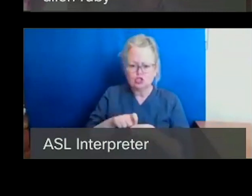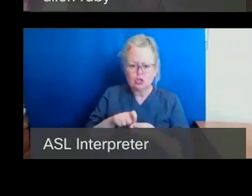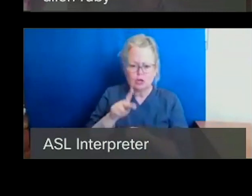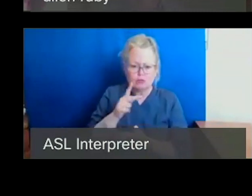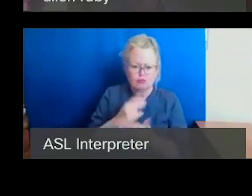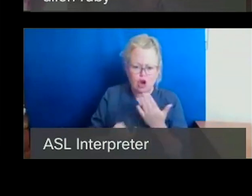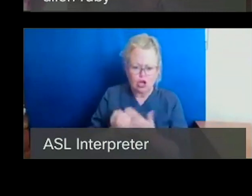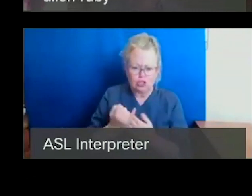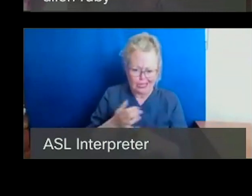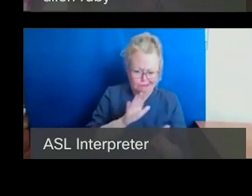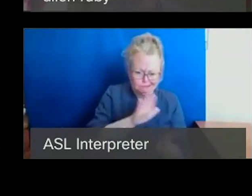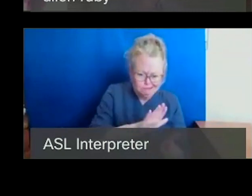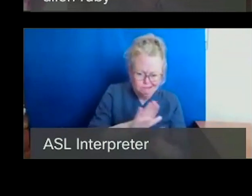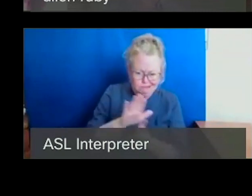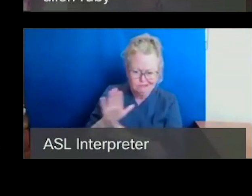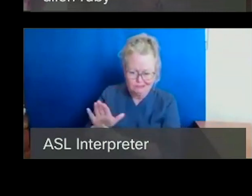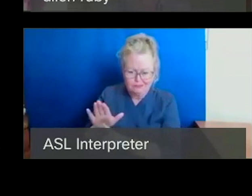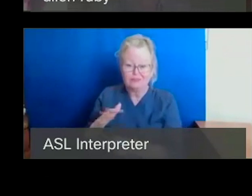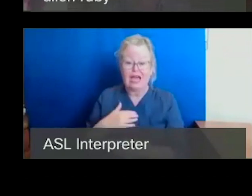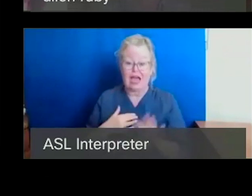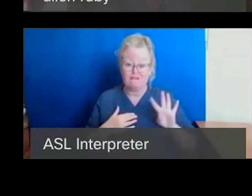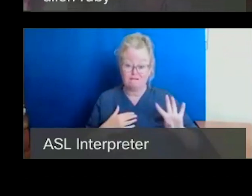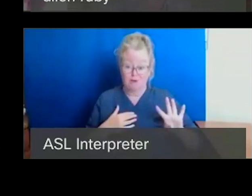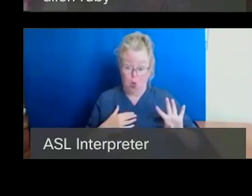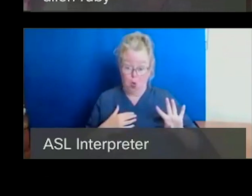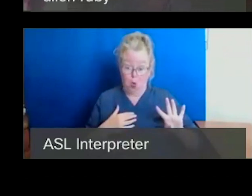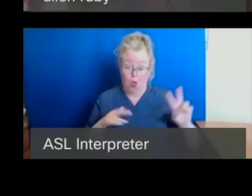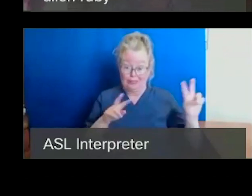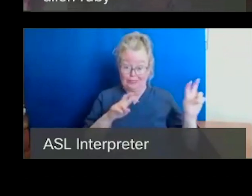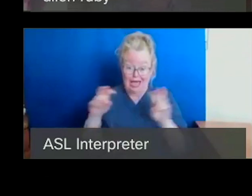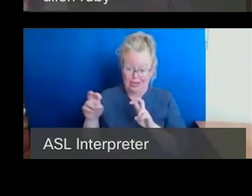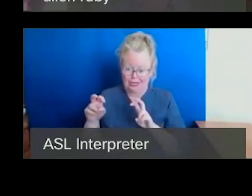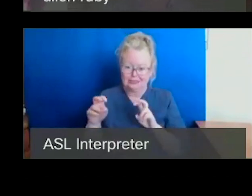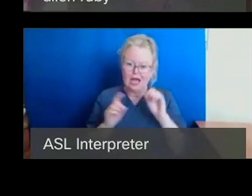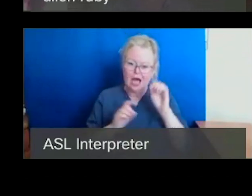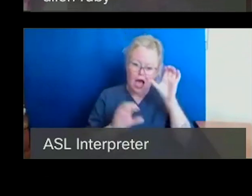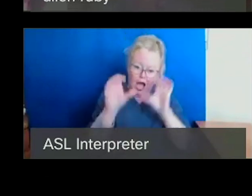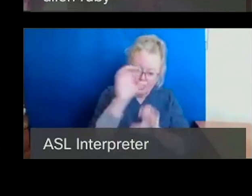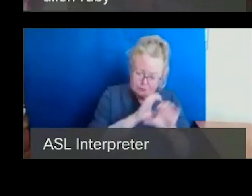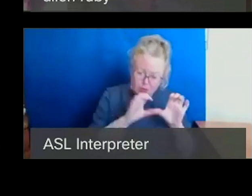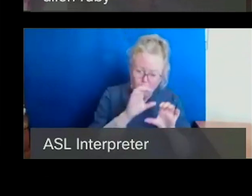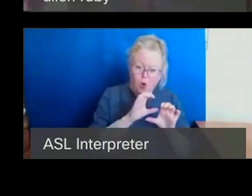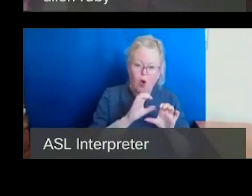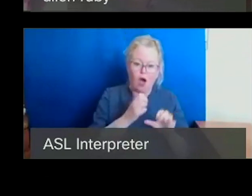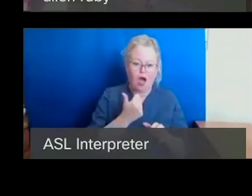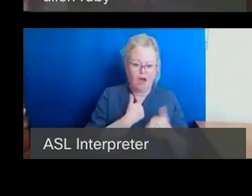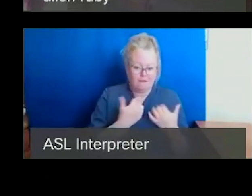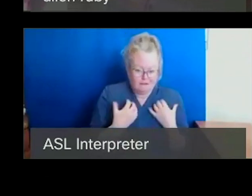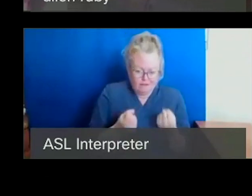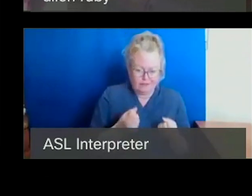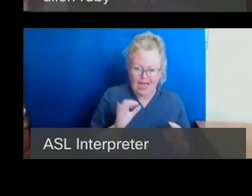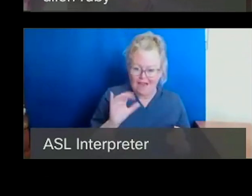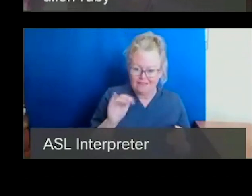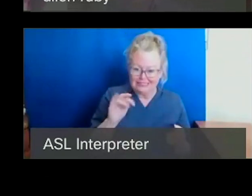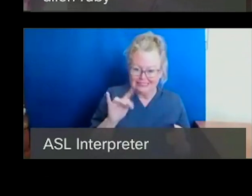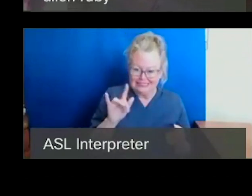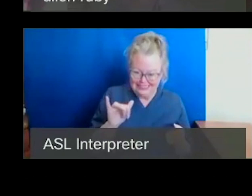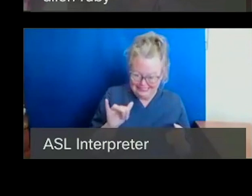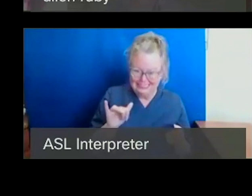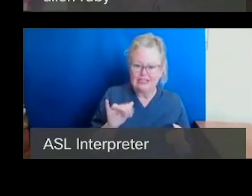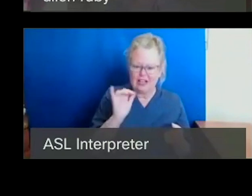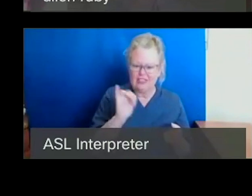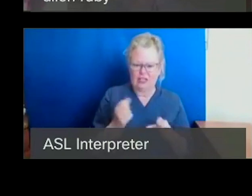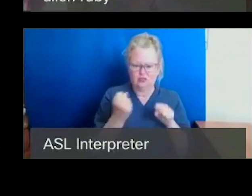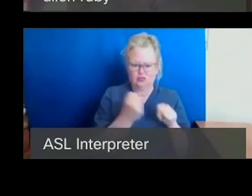And of those 4 project types, 2 of them, exploration and efficacy, are probably the most relevant for